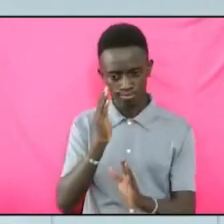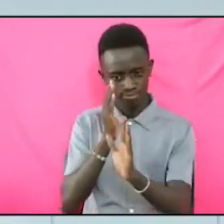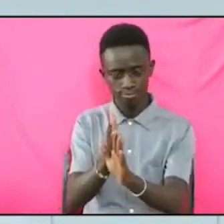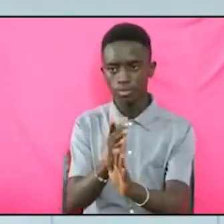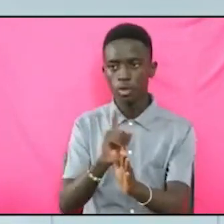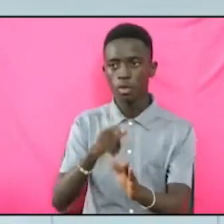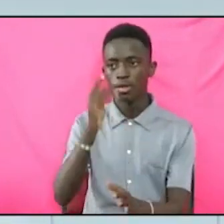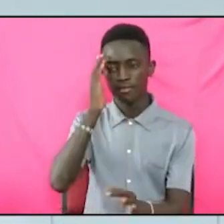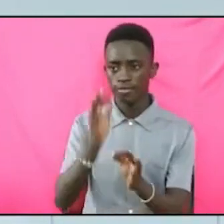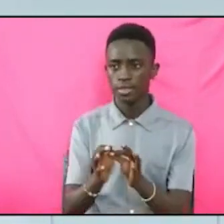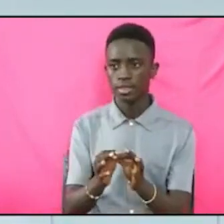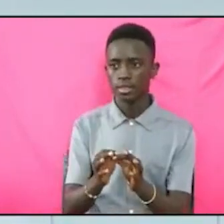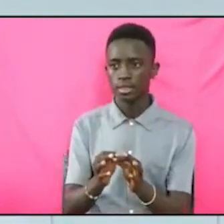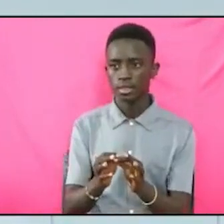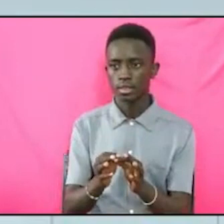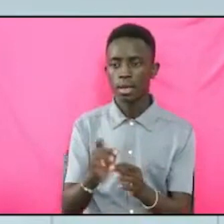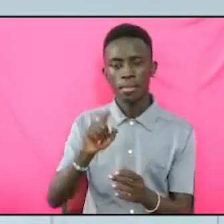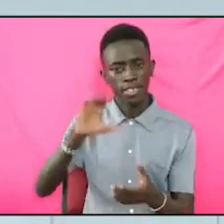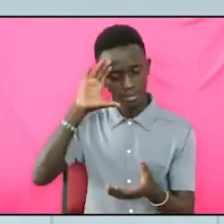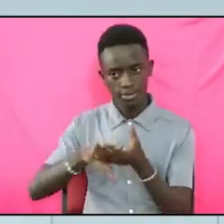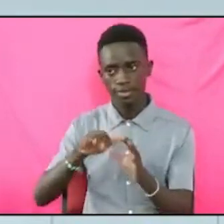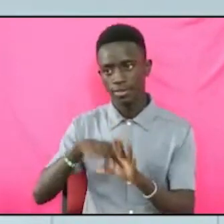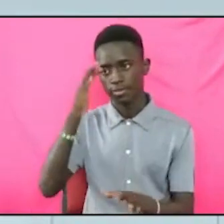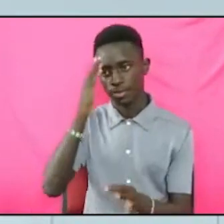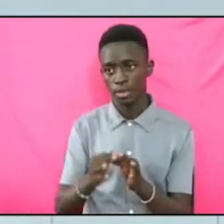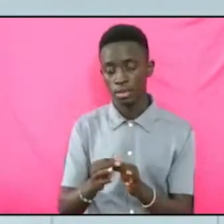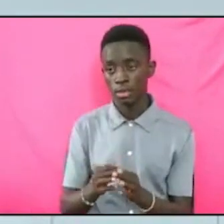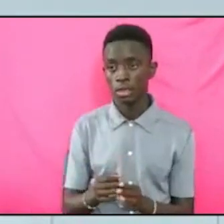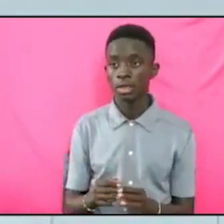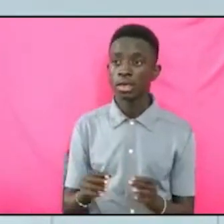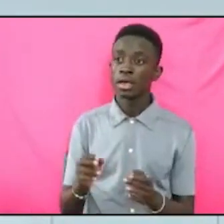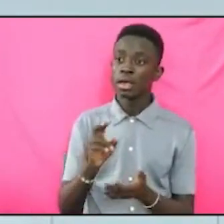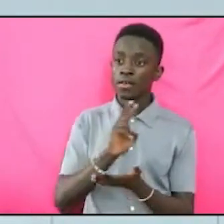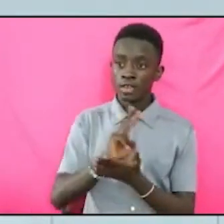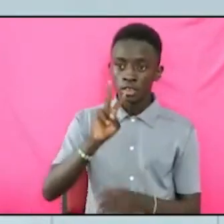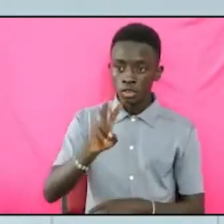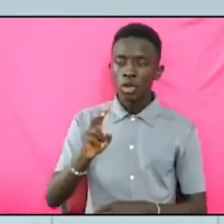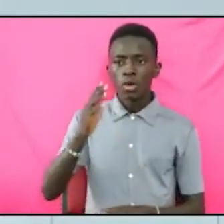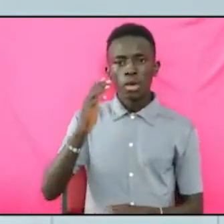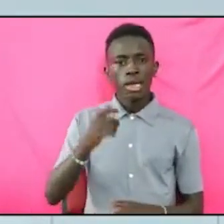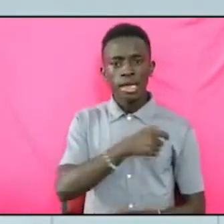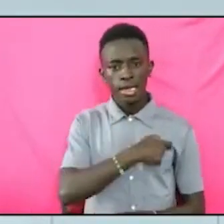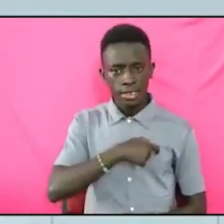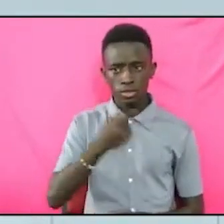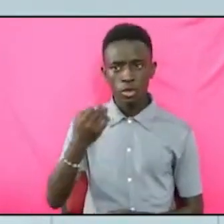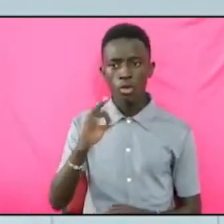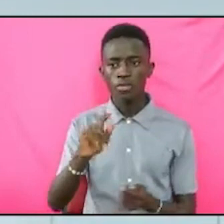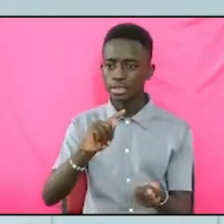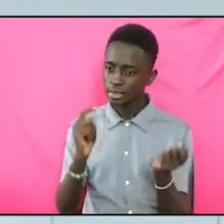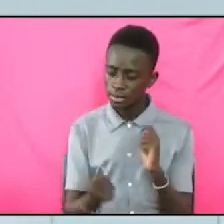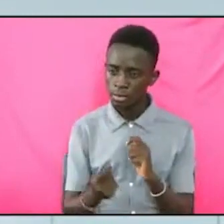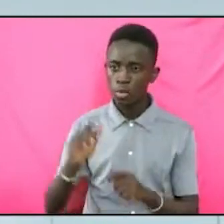faith no matter what happens. Verse 2, agents of transformation hold on to faith no matter what happens.